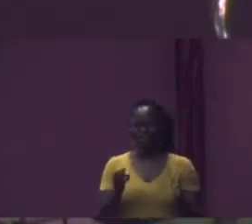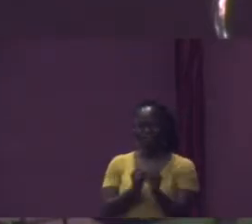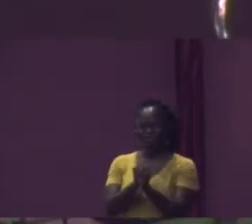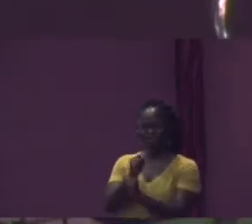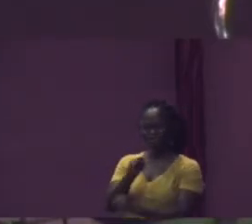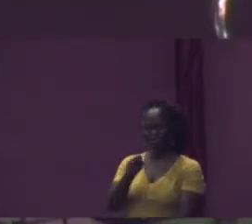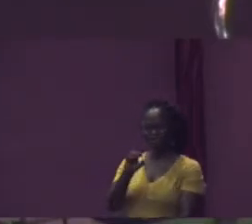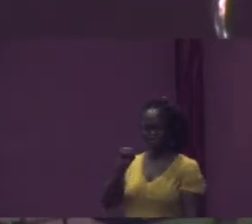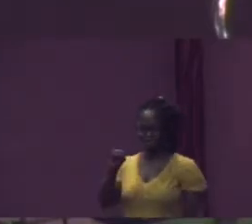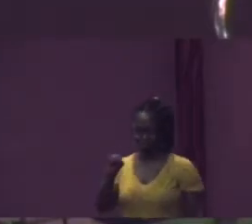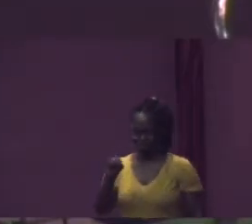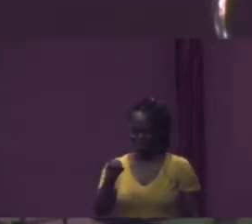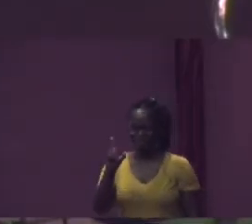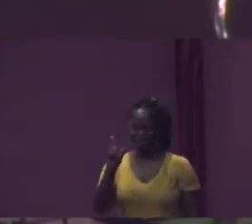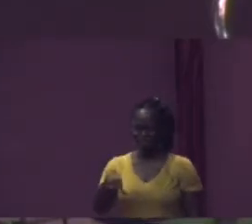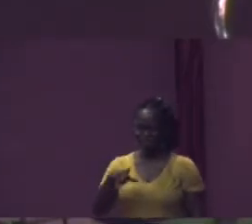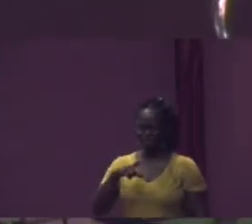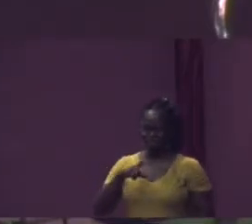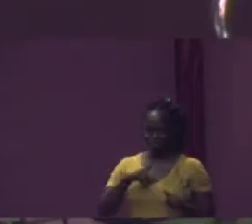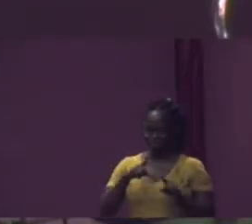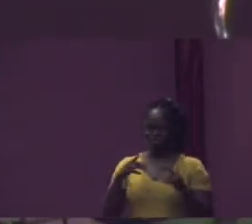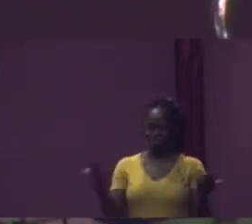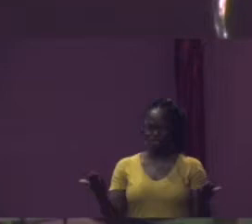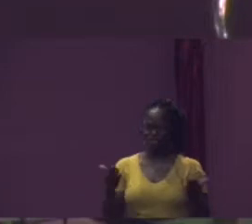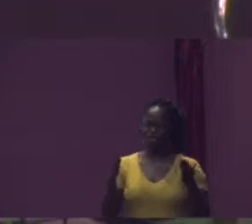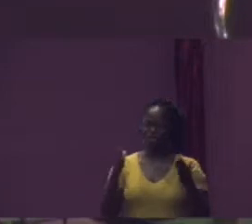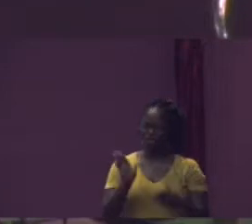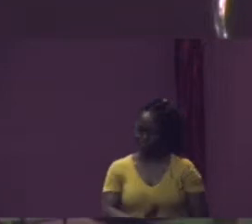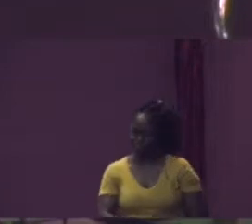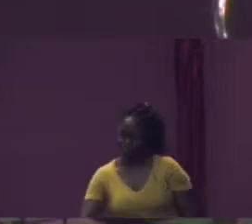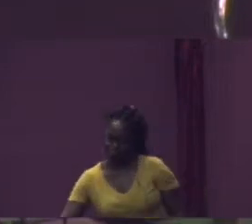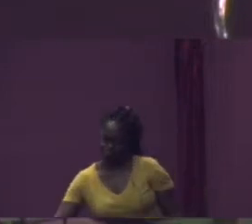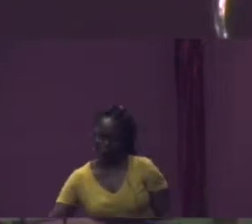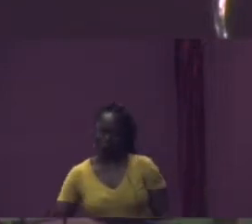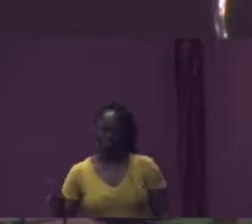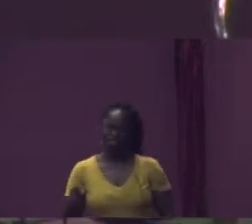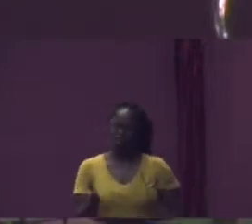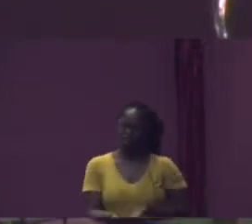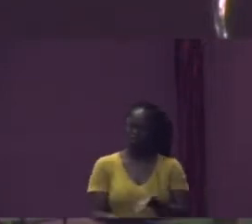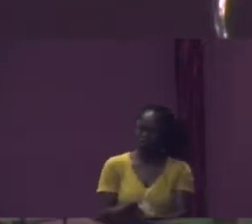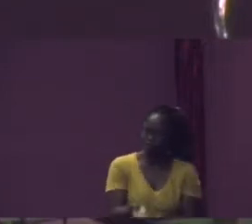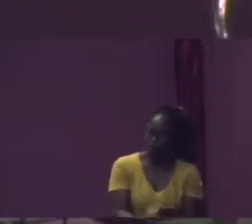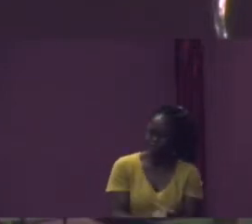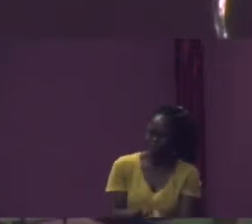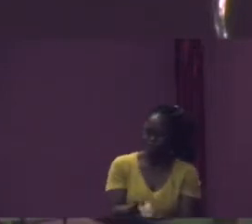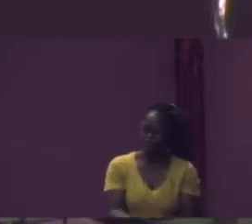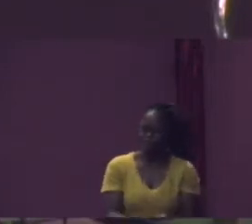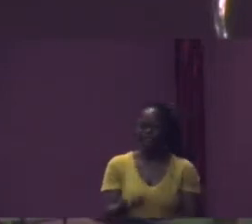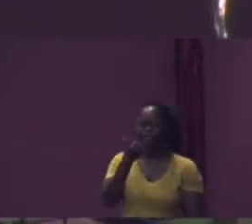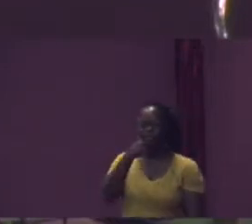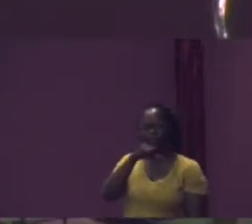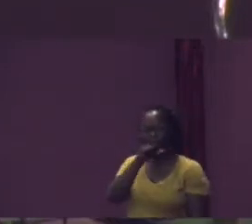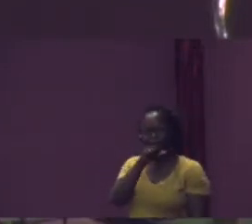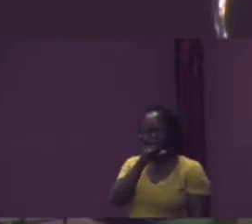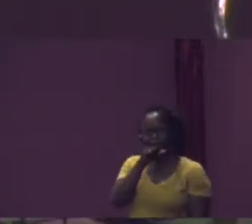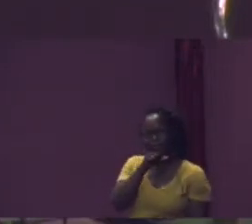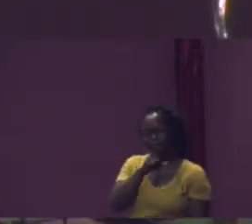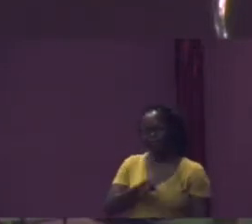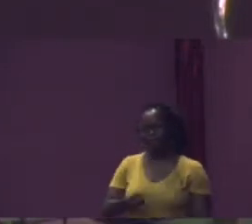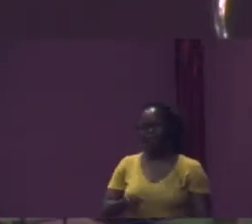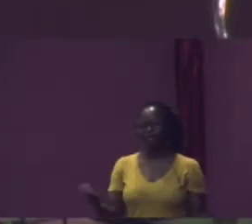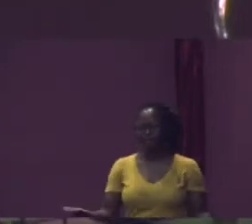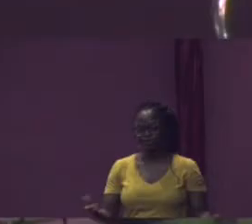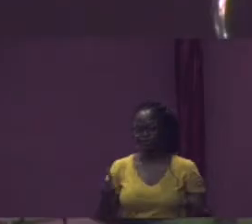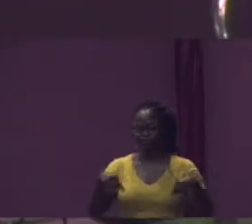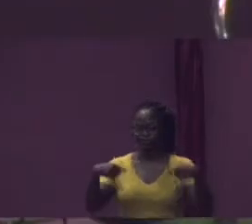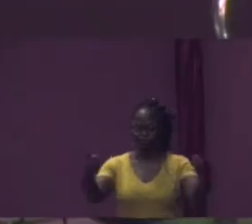Puerto Rico. A specialized team would take care of the mother and newborn in a hospital setting. This medical team would